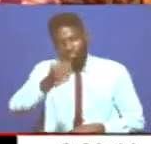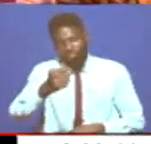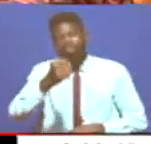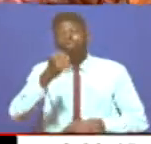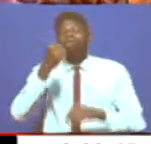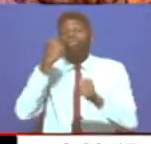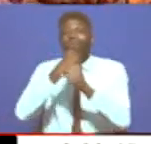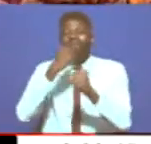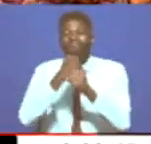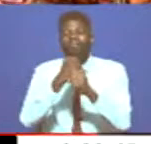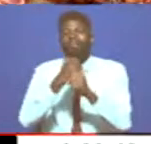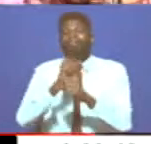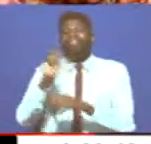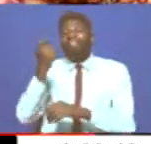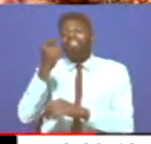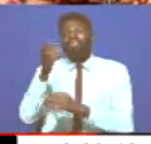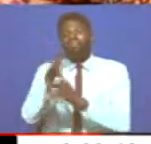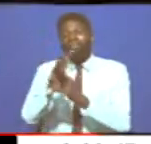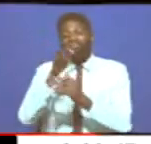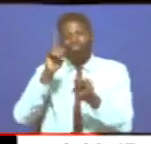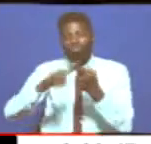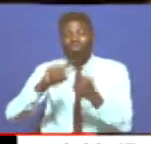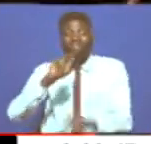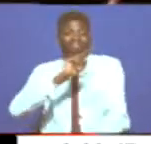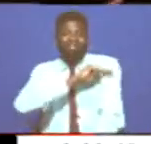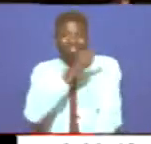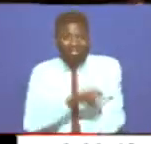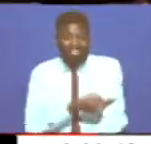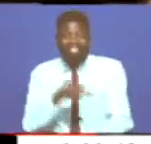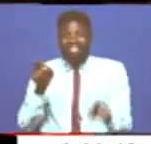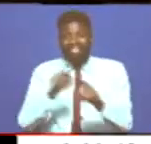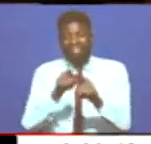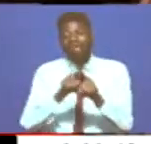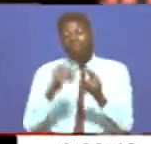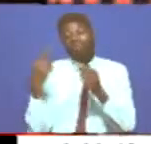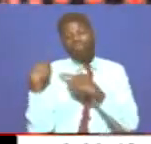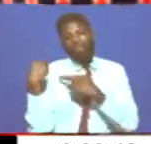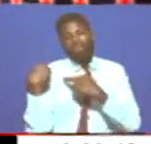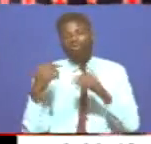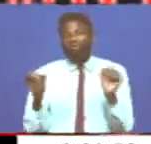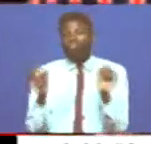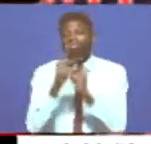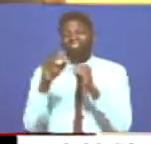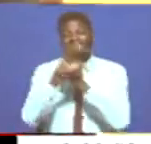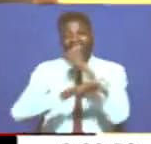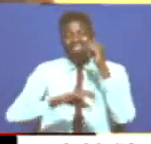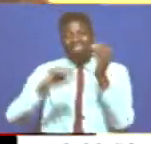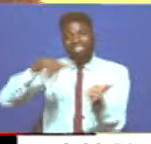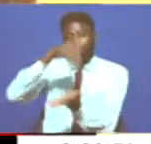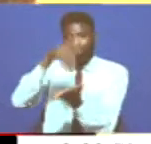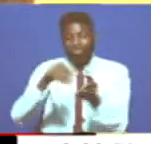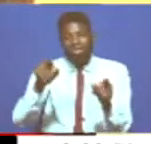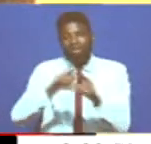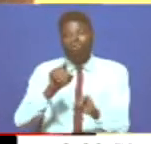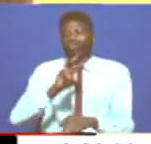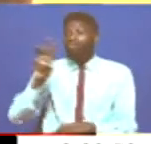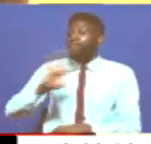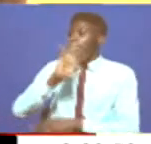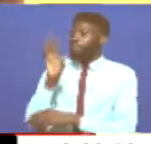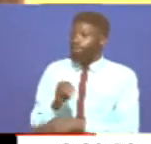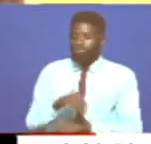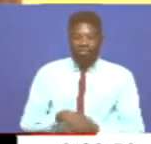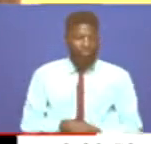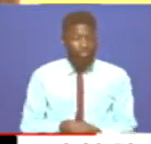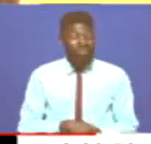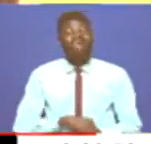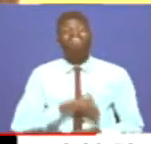High Commissioner to Nigeria and accredited to 12 other countries in Central and West Africa. ODM leader Raila